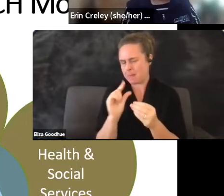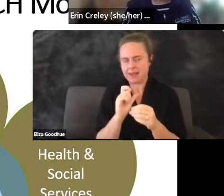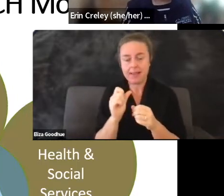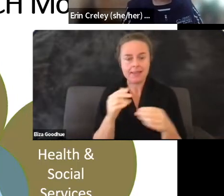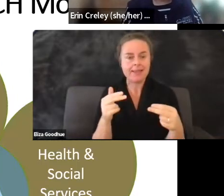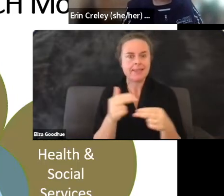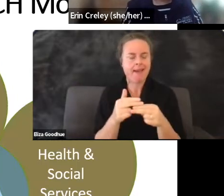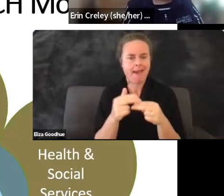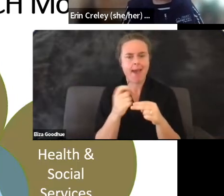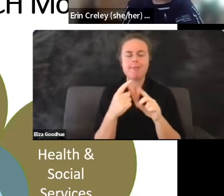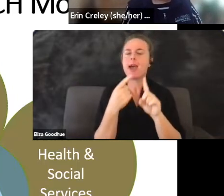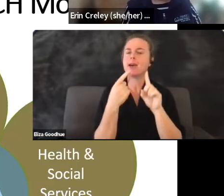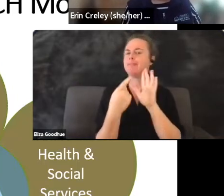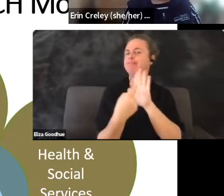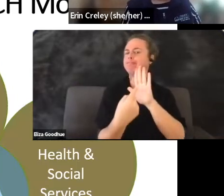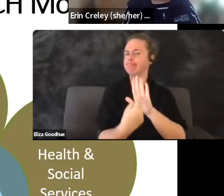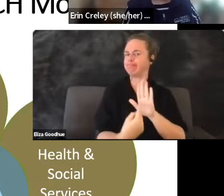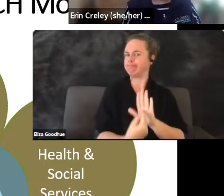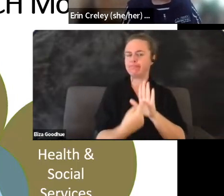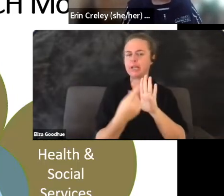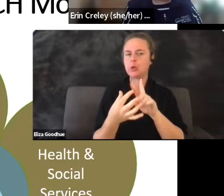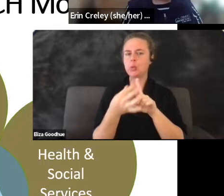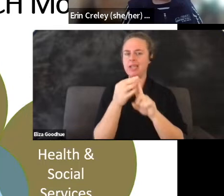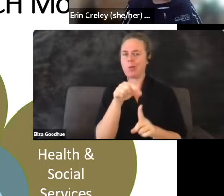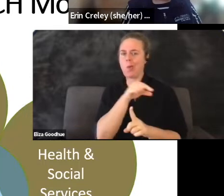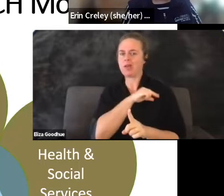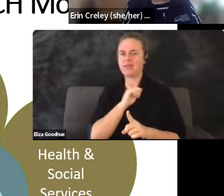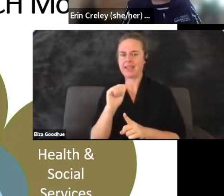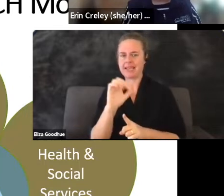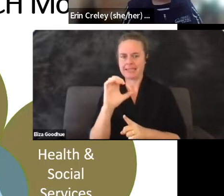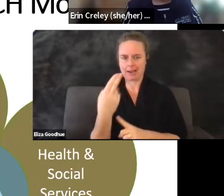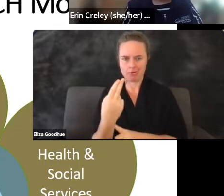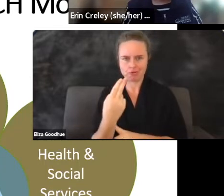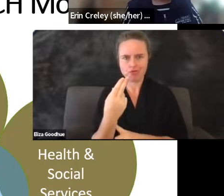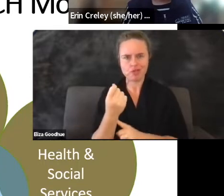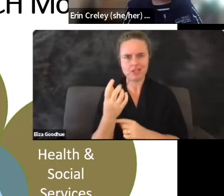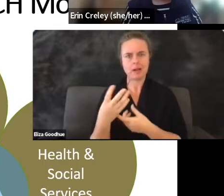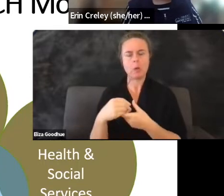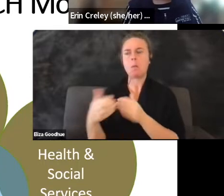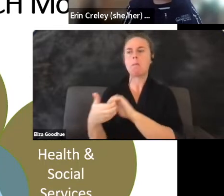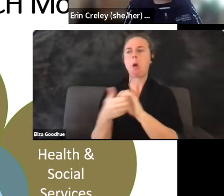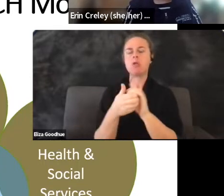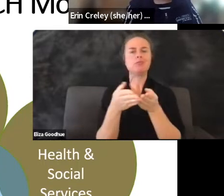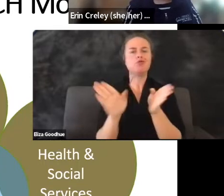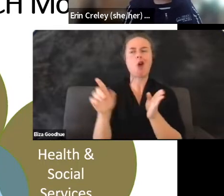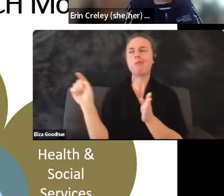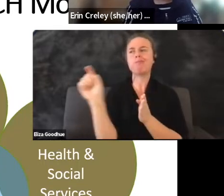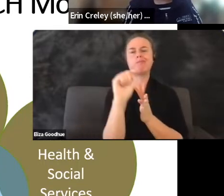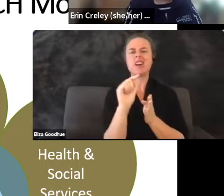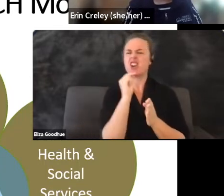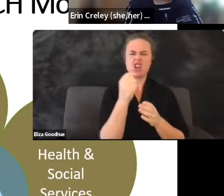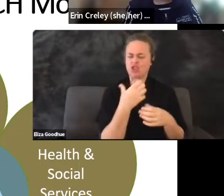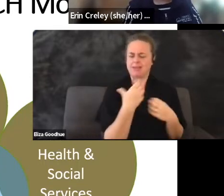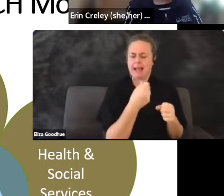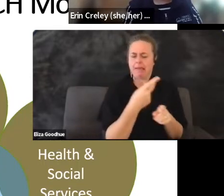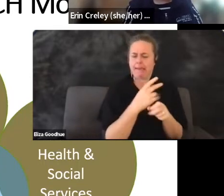qualities of the ACH. So again, it is engaging a broad set of partners, looking beyond just healthcare to include community, behavioral and